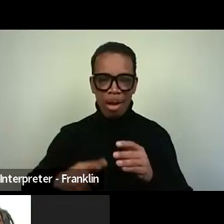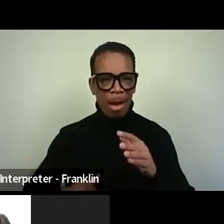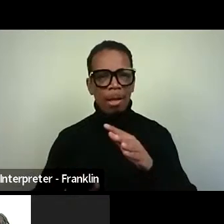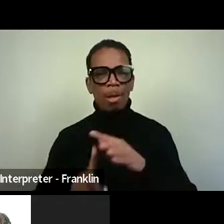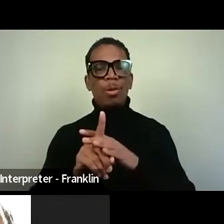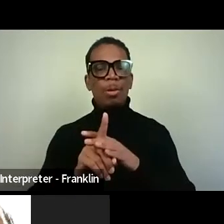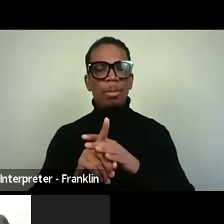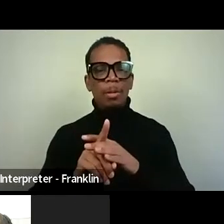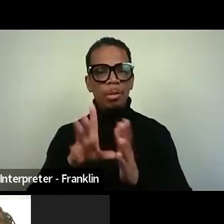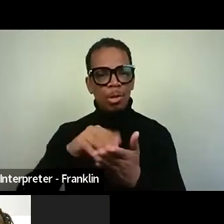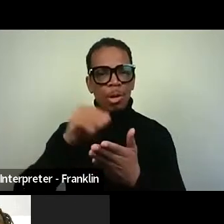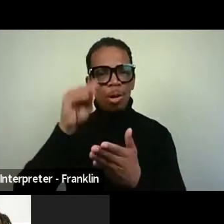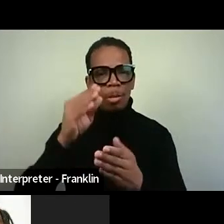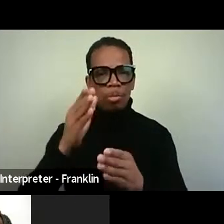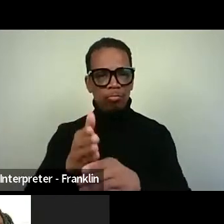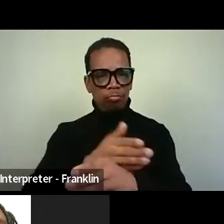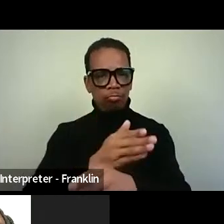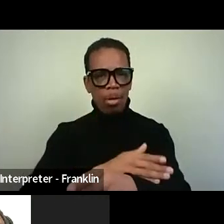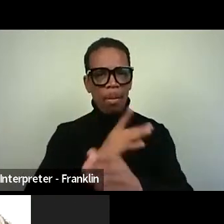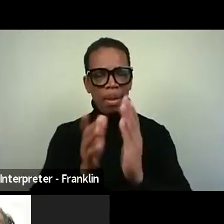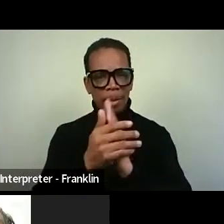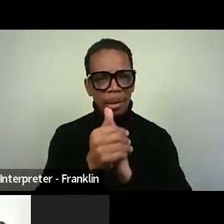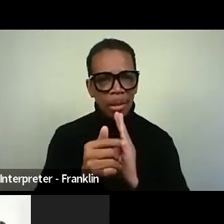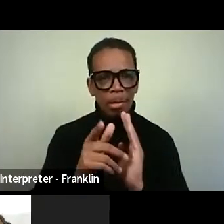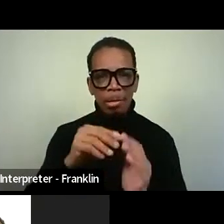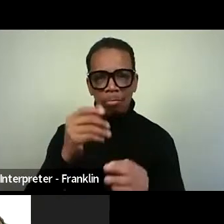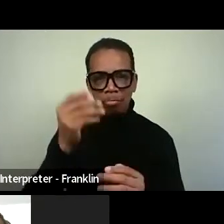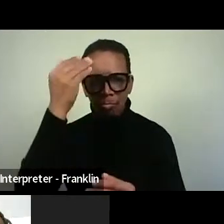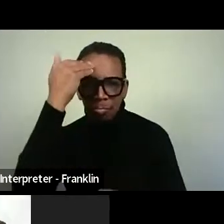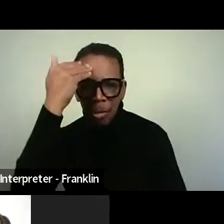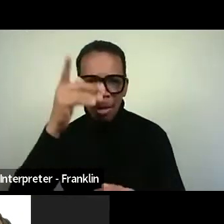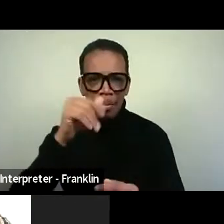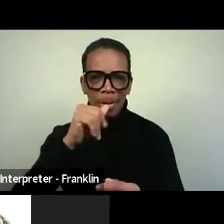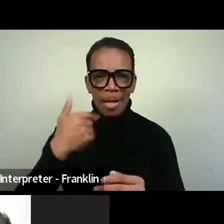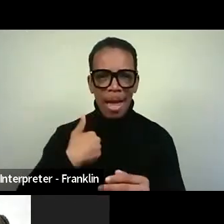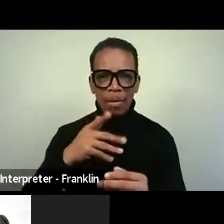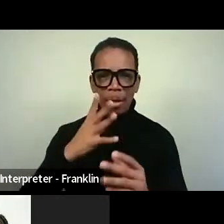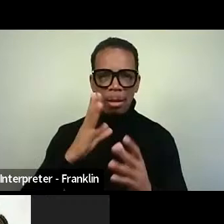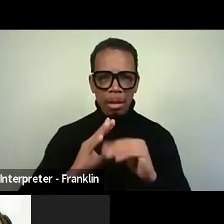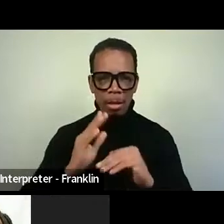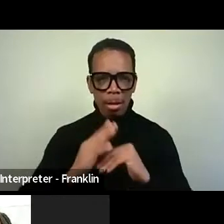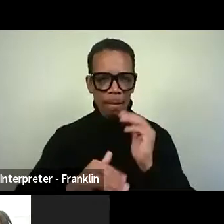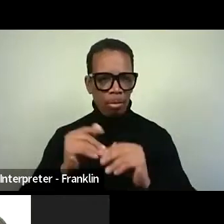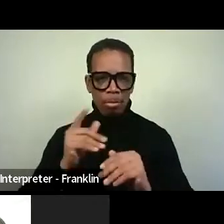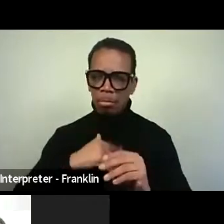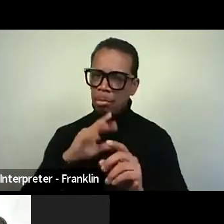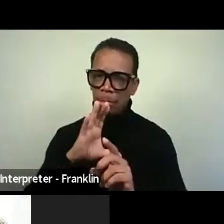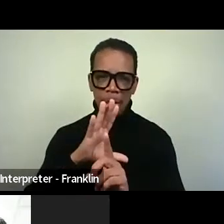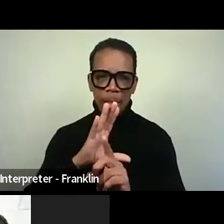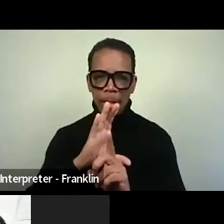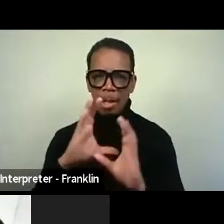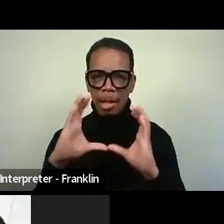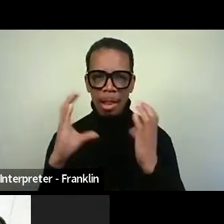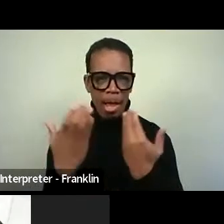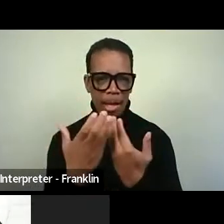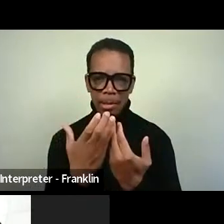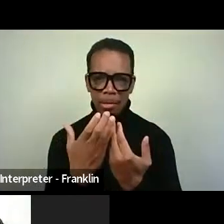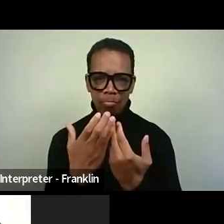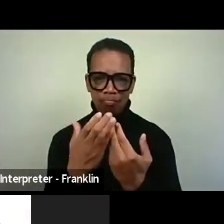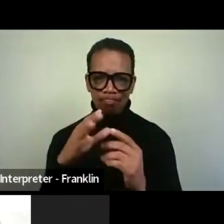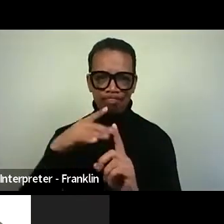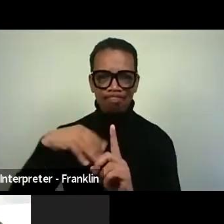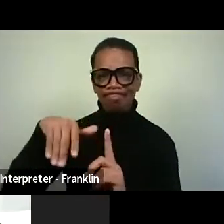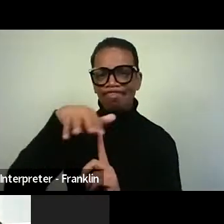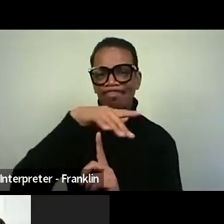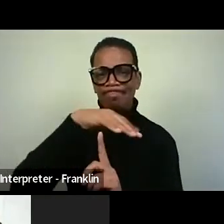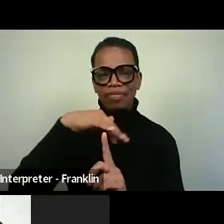better and advance my, skill sets, but I didn't have that comfort in my classrooms. So bringing that to